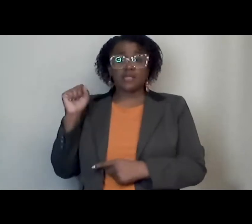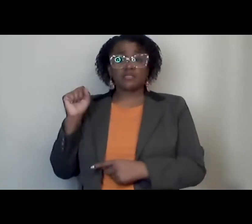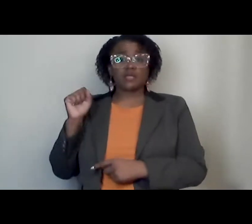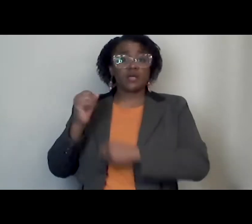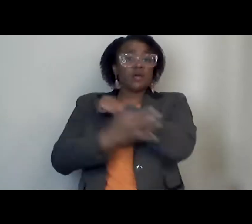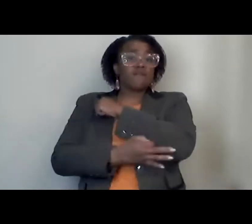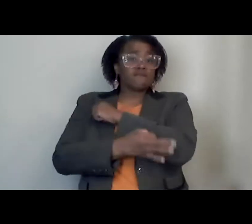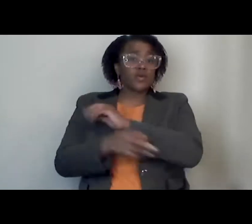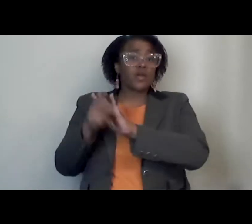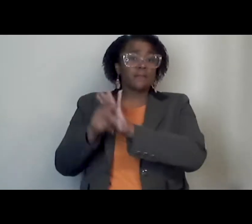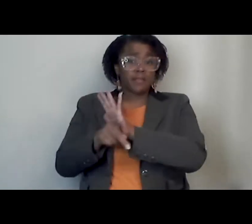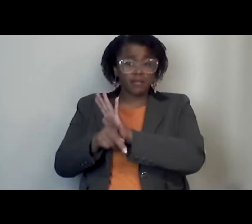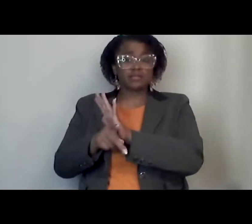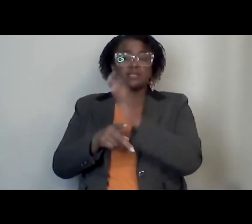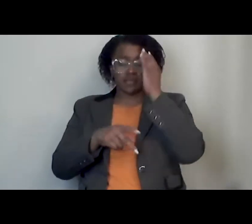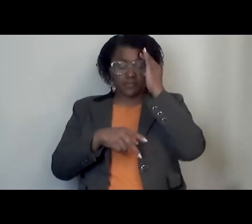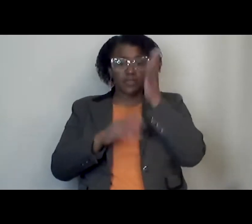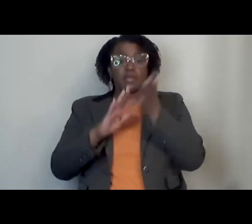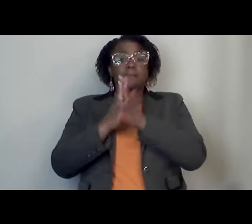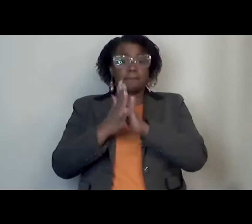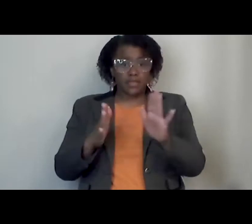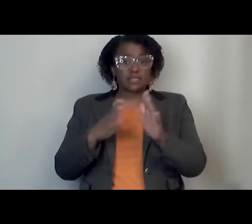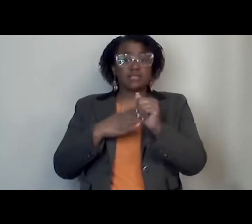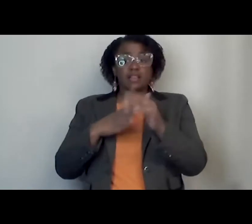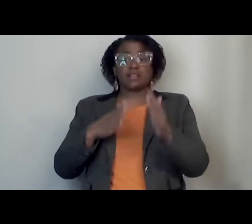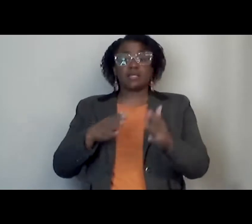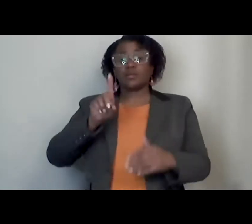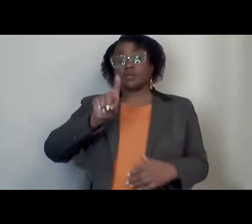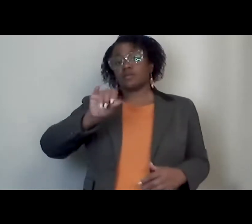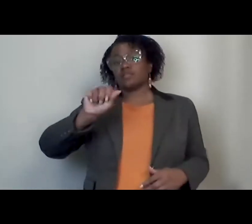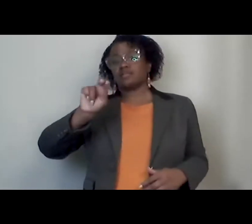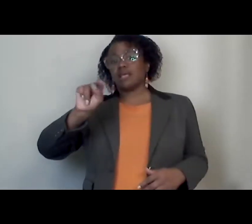Feminist Peace Initiative leader, Diana Duarte,